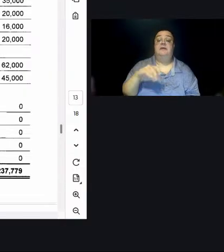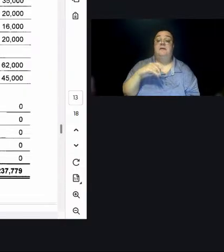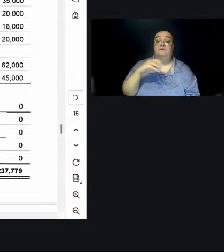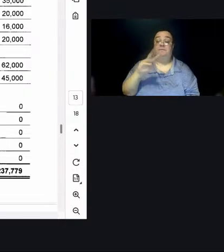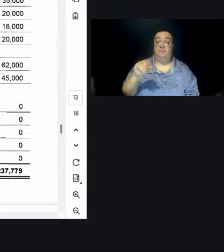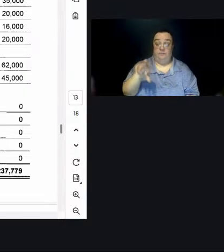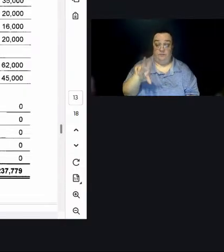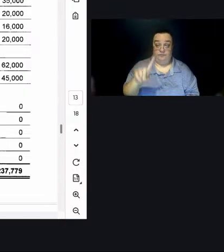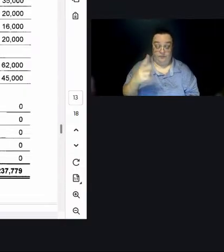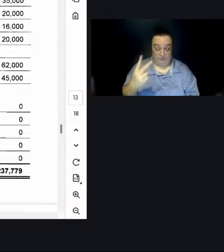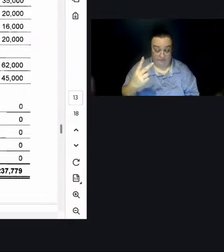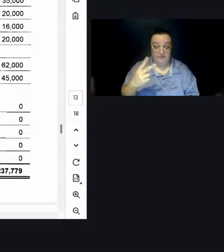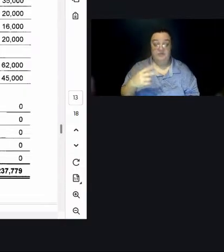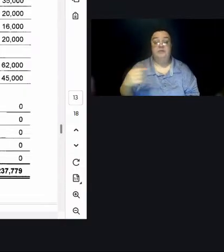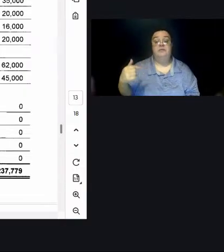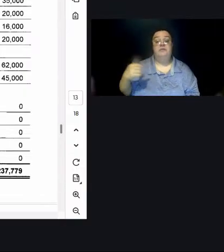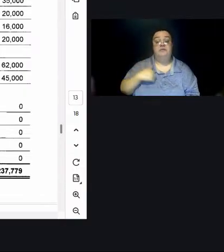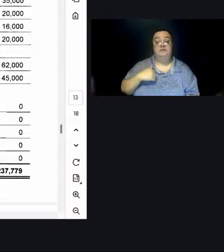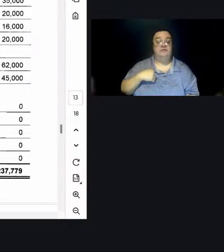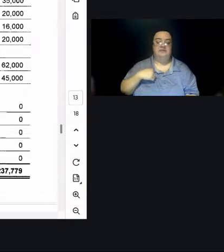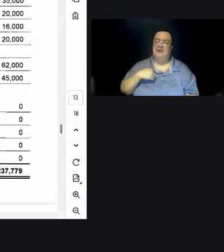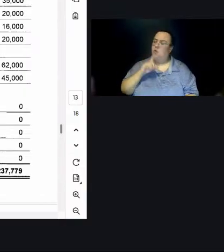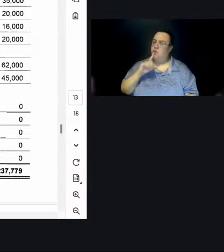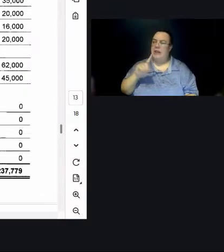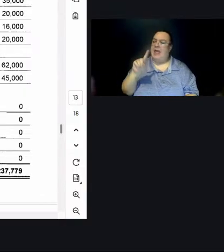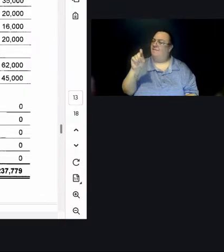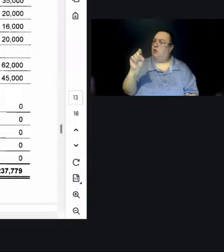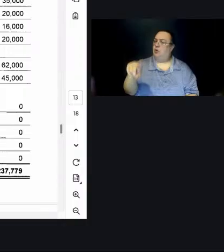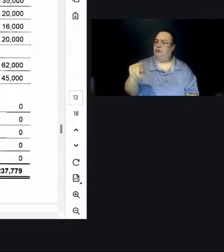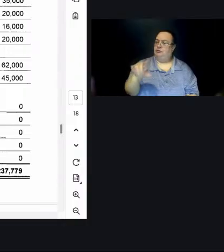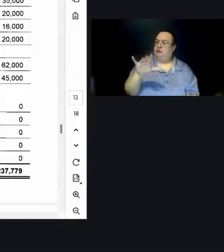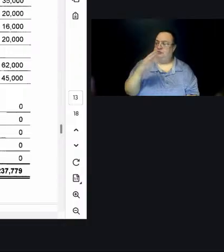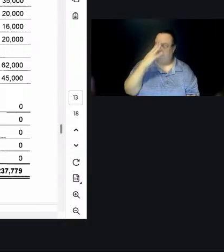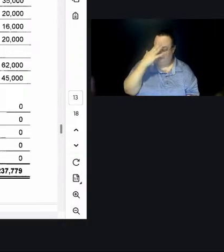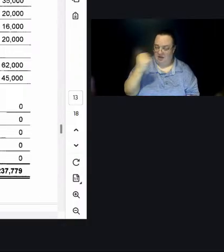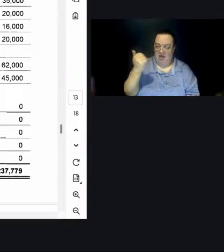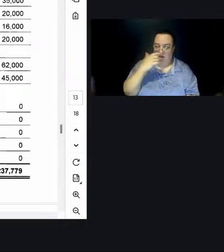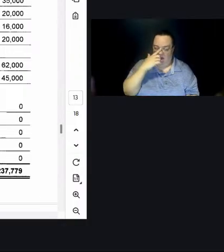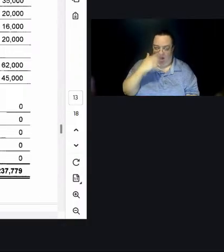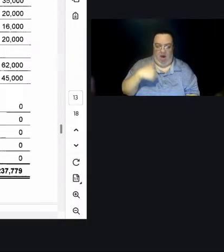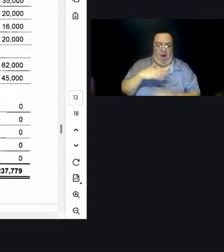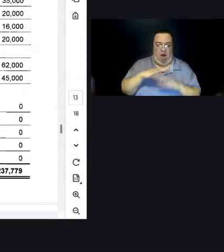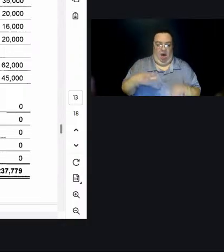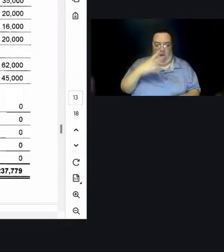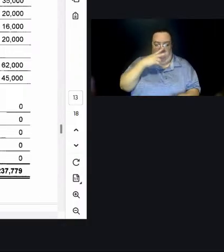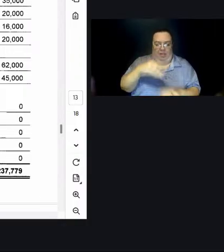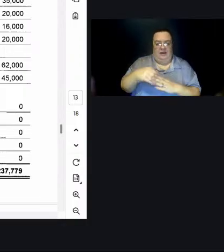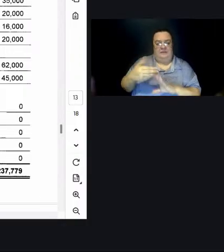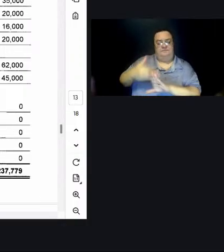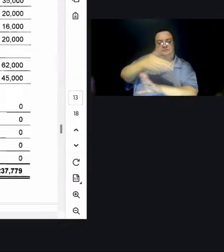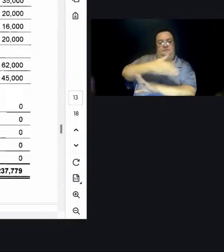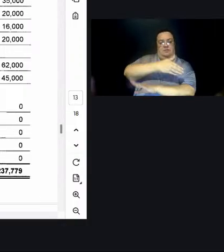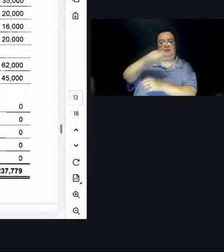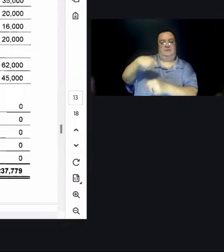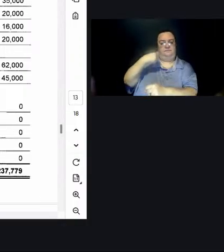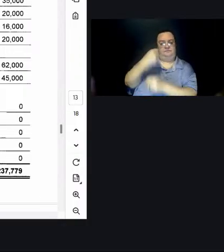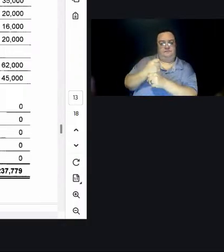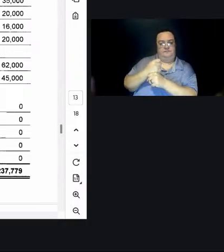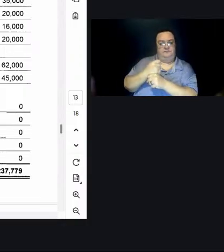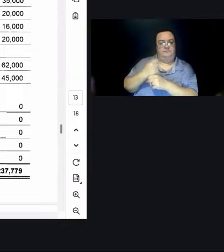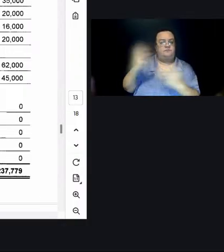Ward 2. I just have a question because I don't see it in previous years as to what